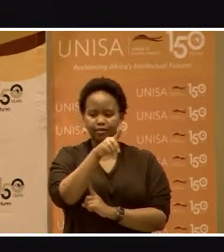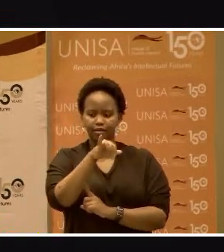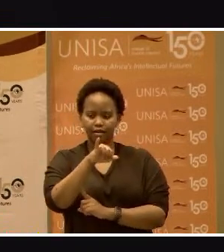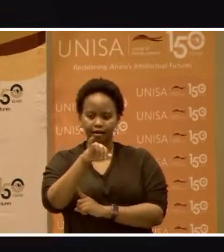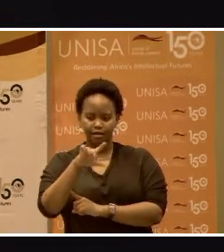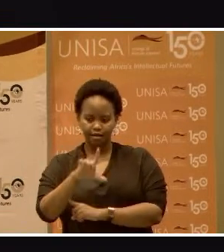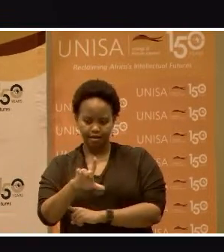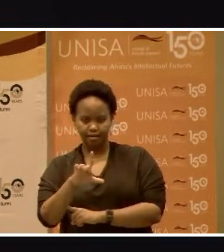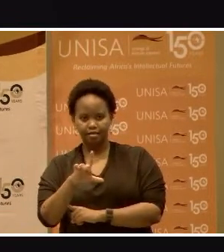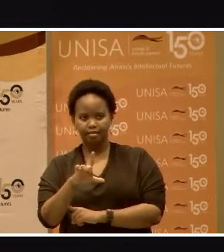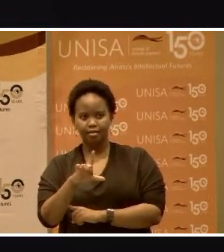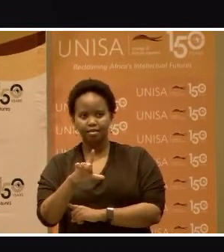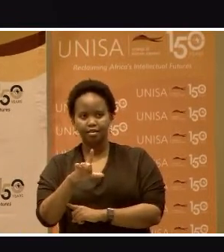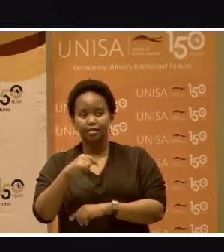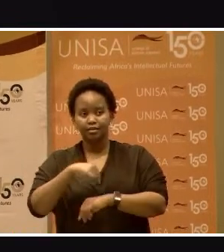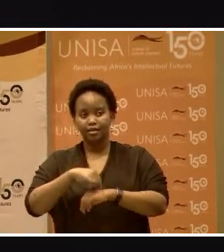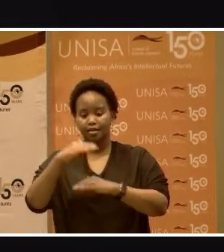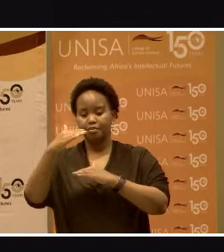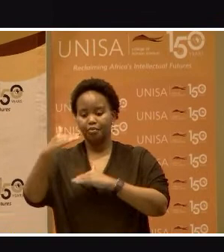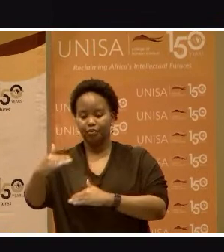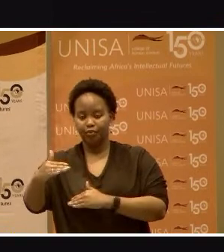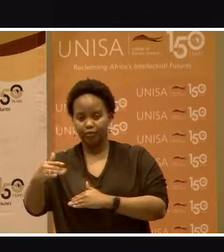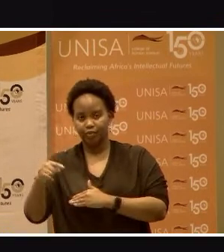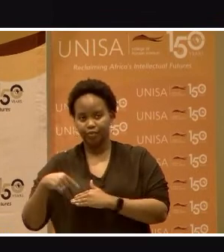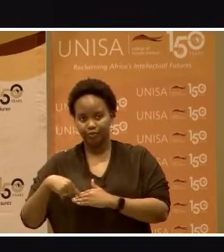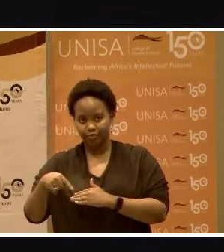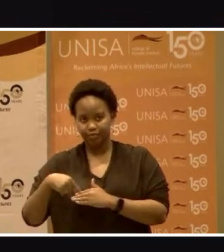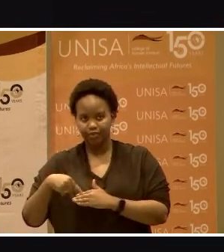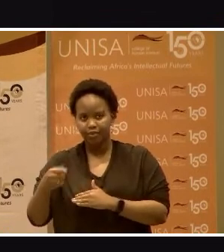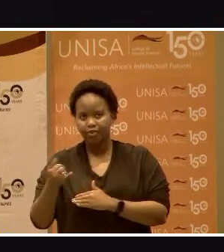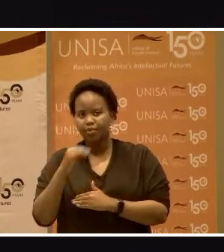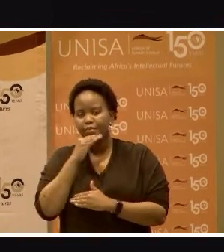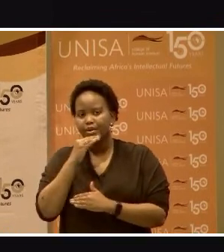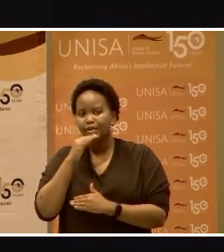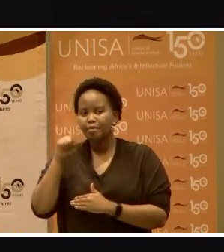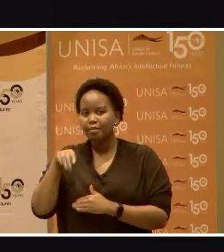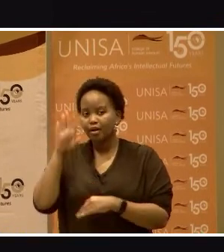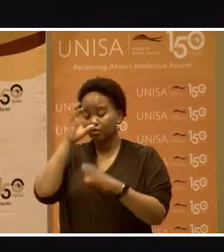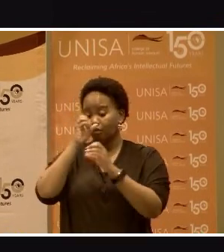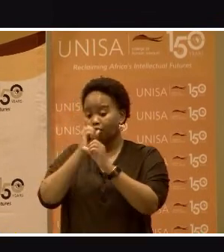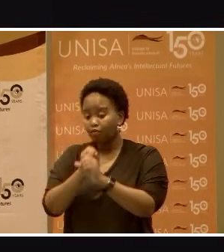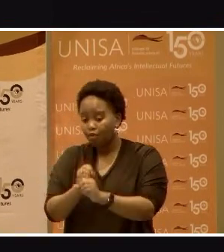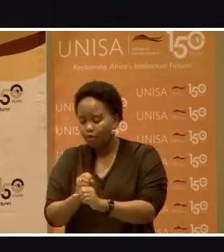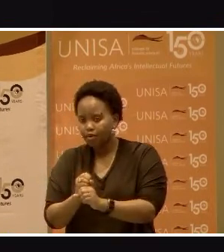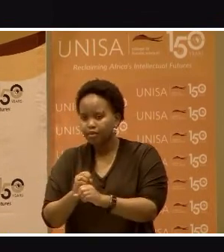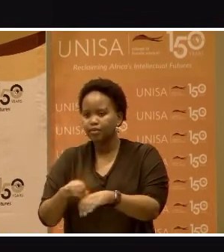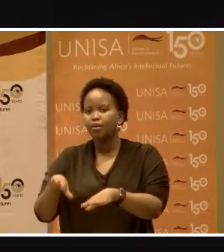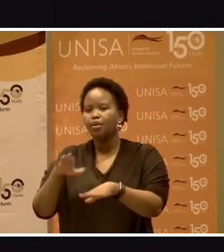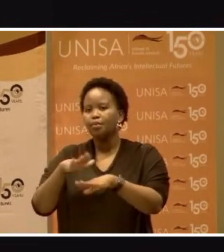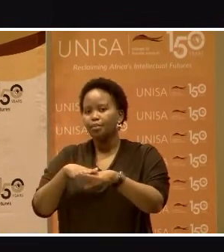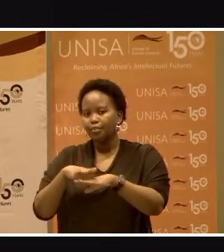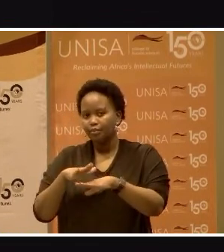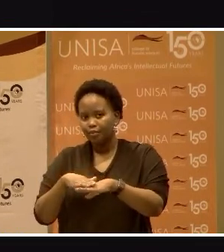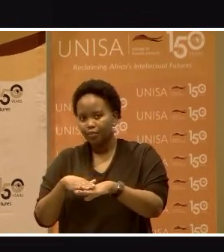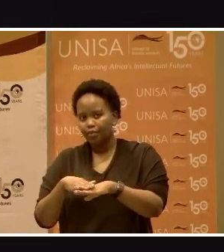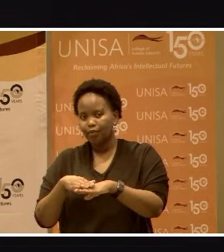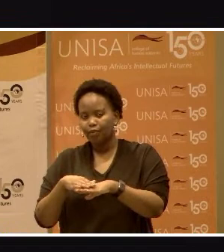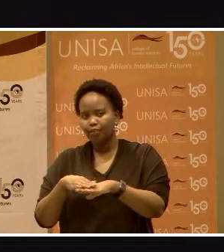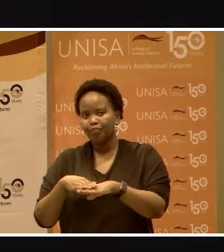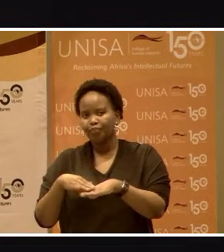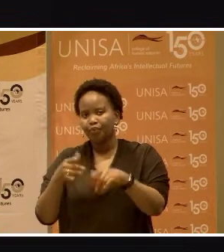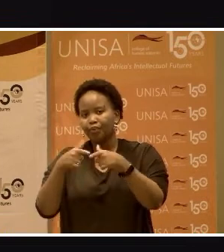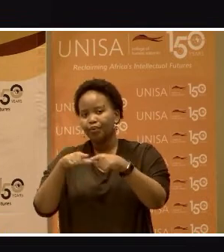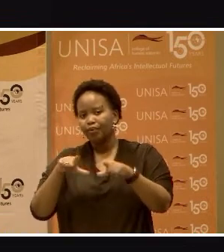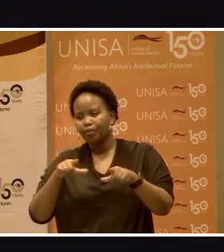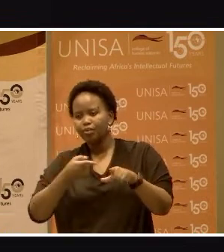that one has now helping to draw global attention to the critical situations of many indigenous languages. And,